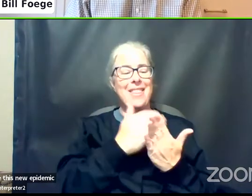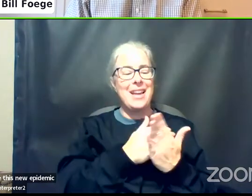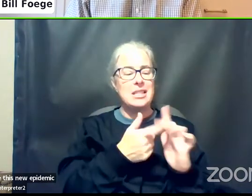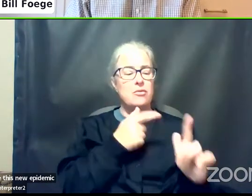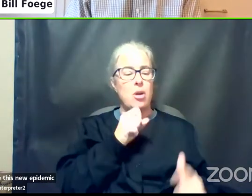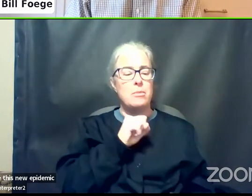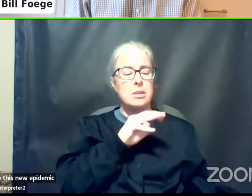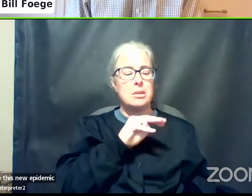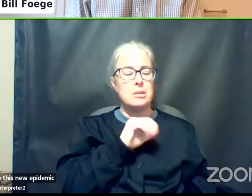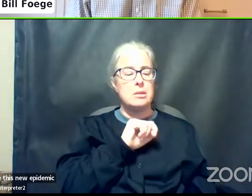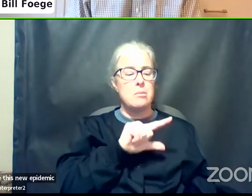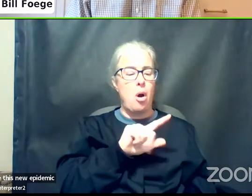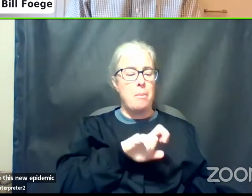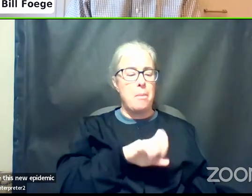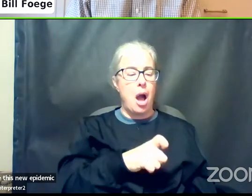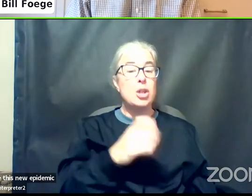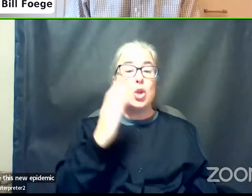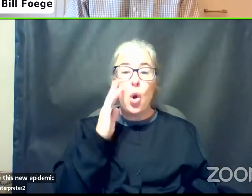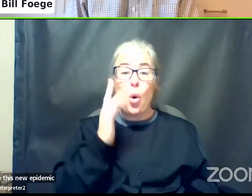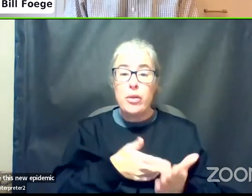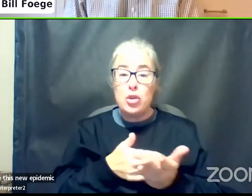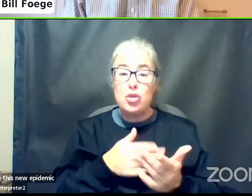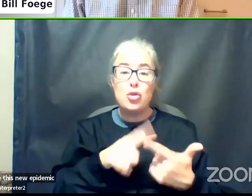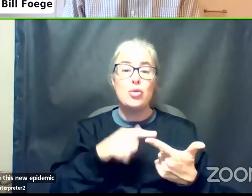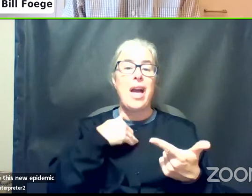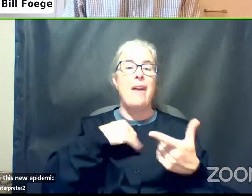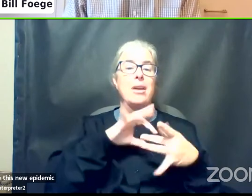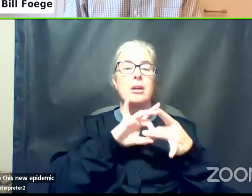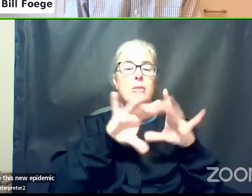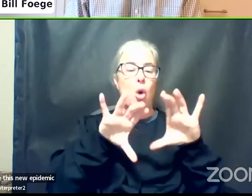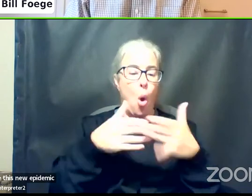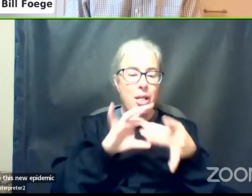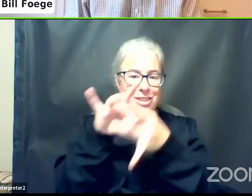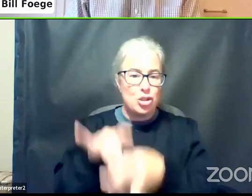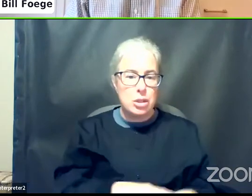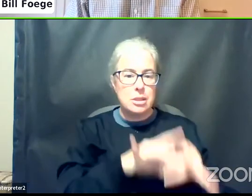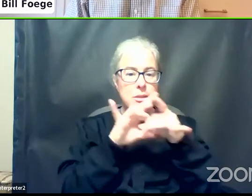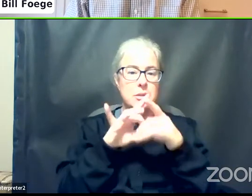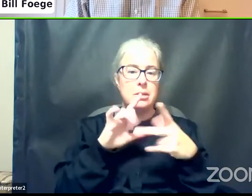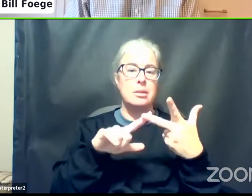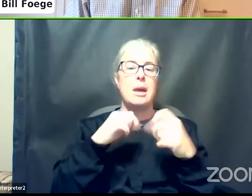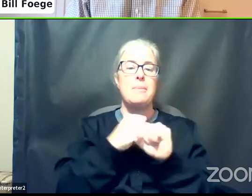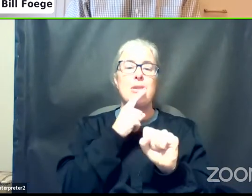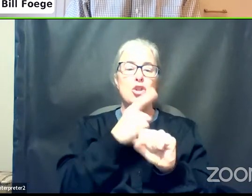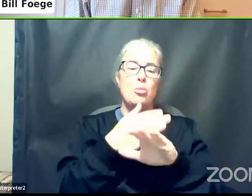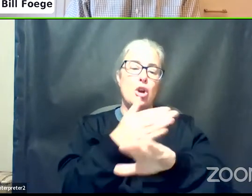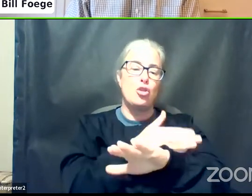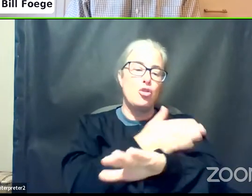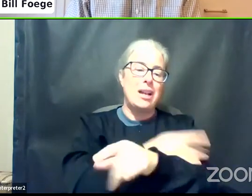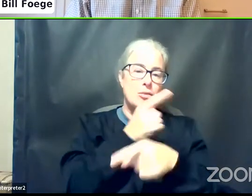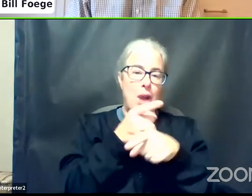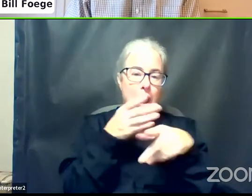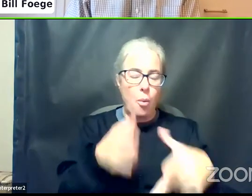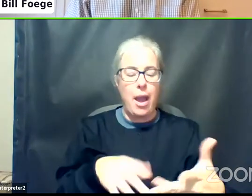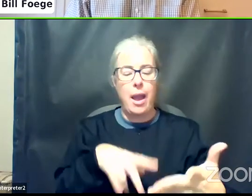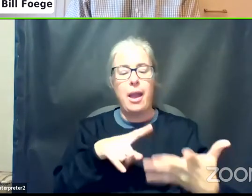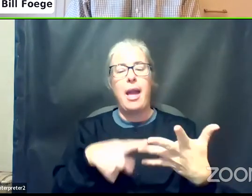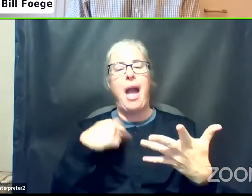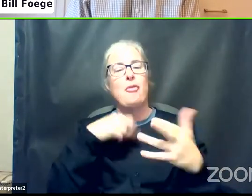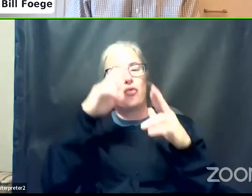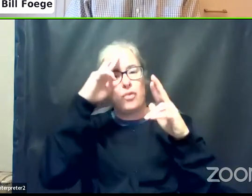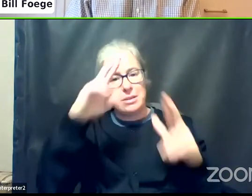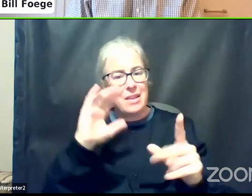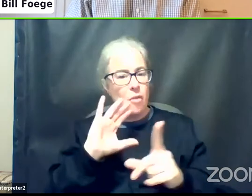smallpox knowing the truth having coalitions making sure that you're progressing in the right way having respect for